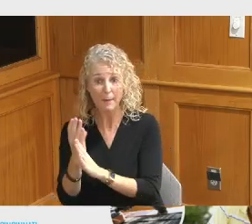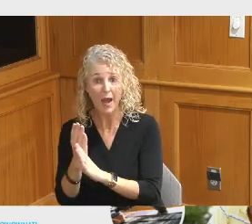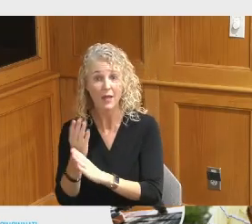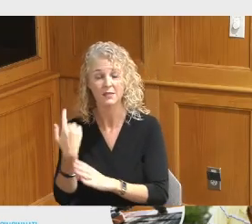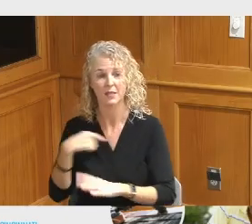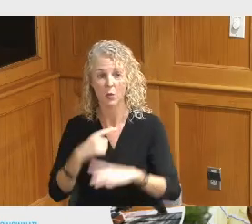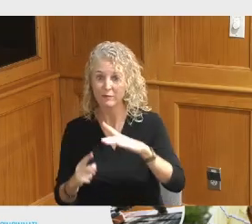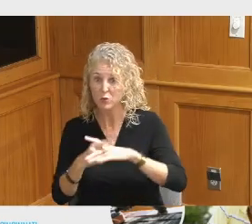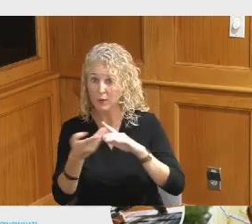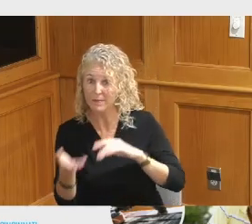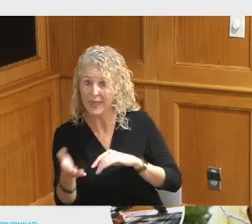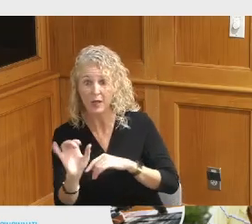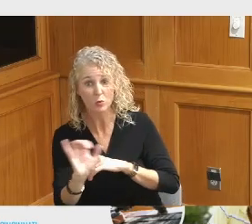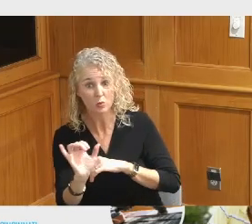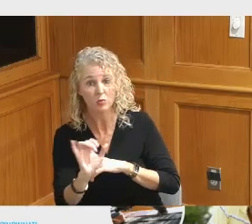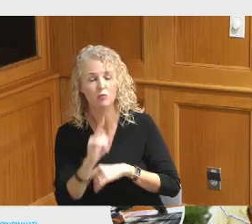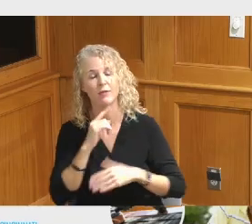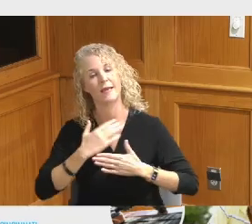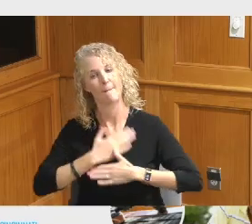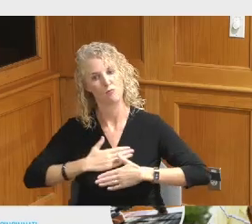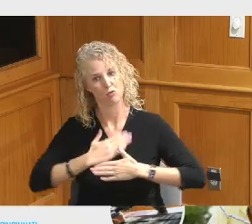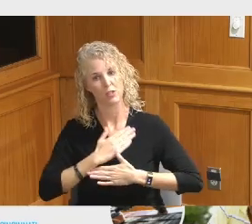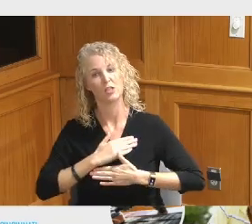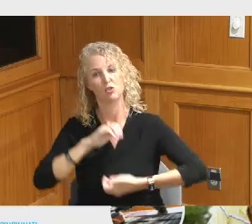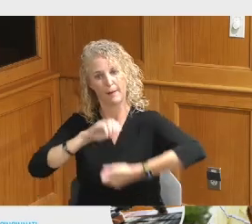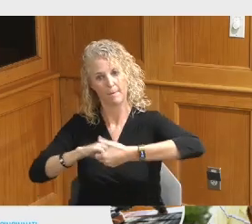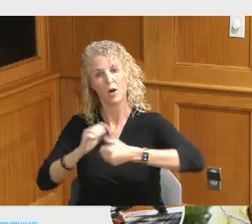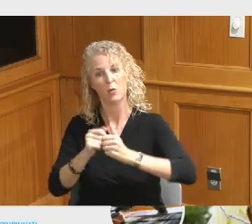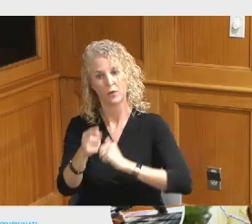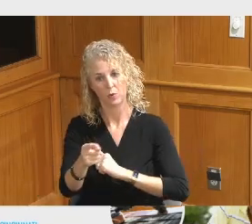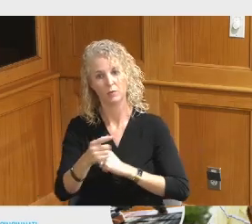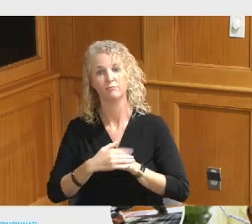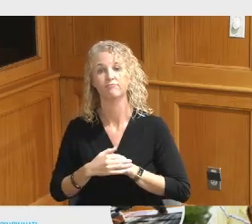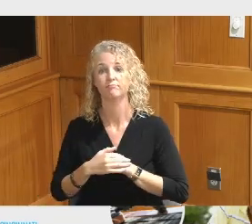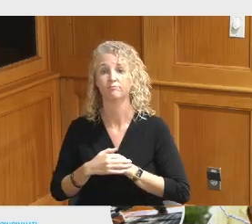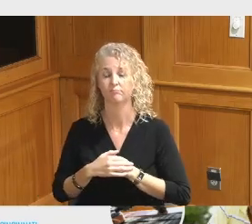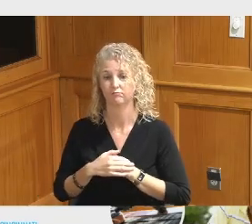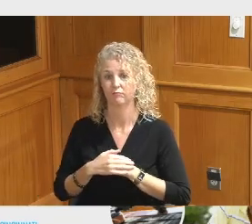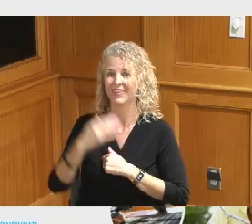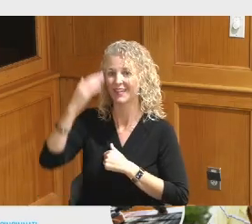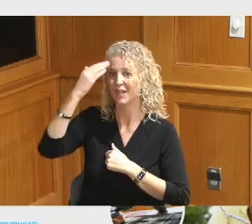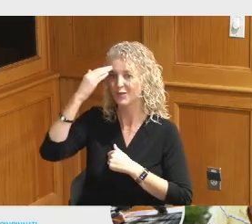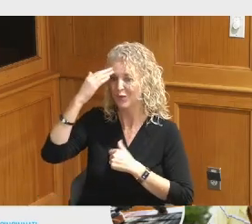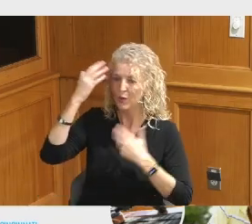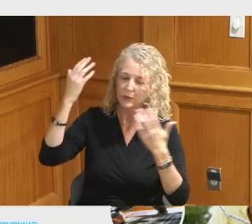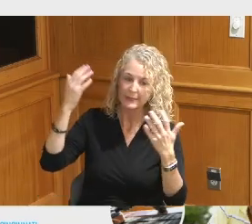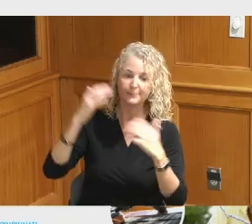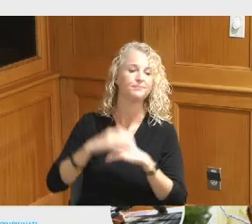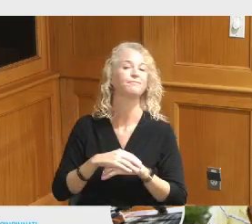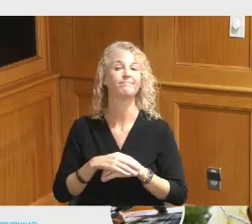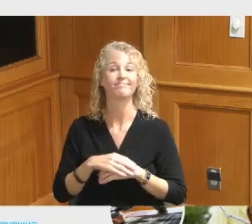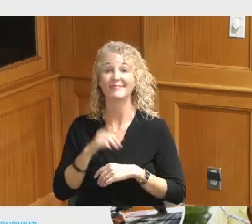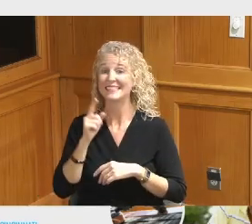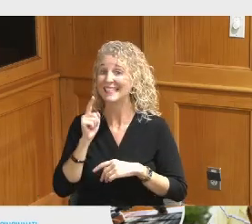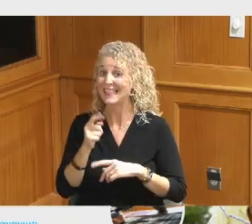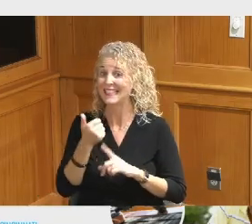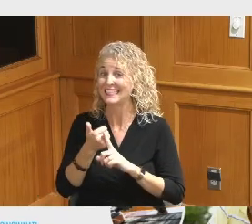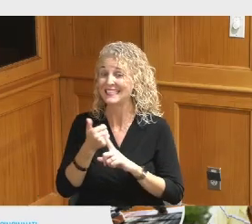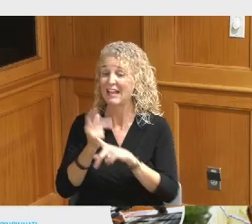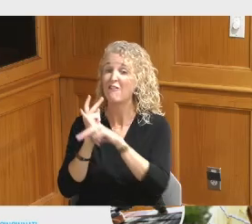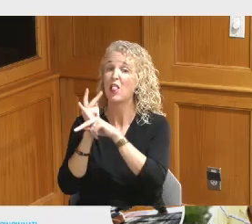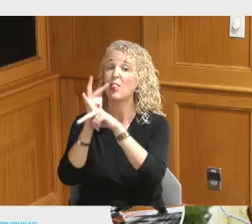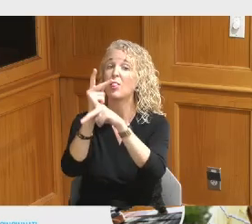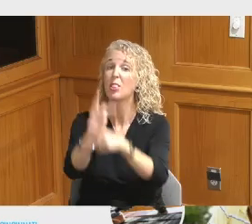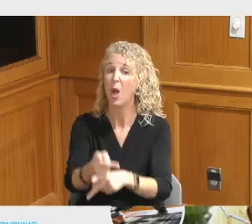visible as well, and really appreciate that partnership. Also, it's a loan, and so we have to